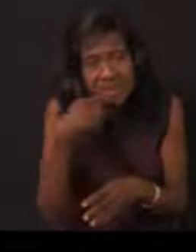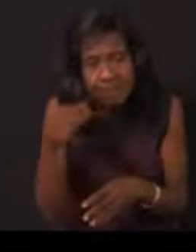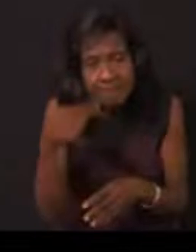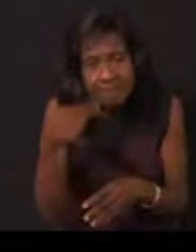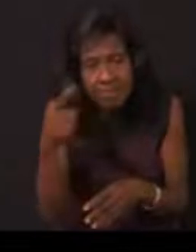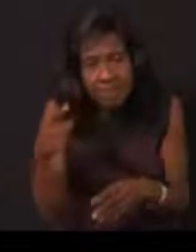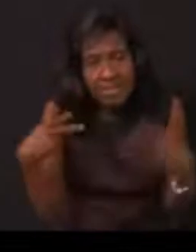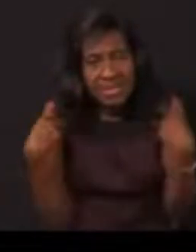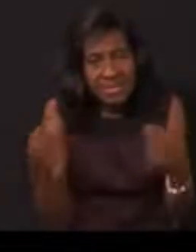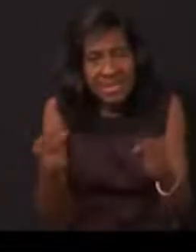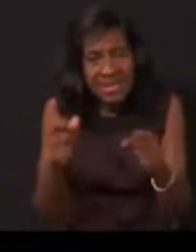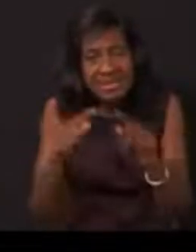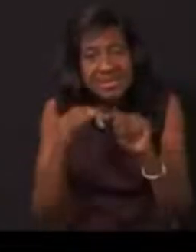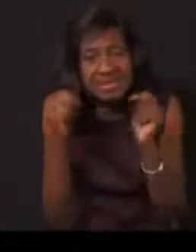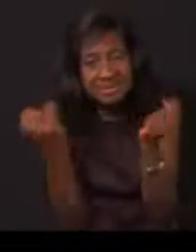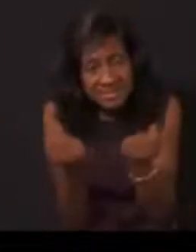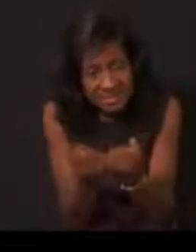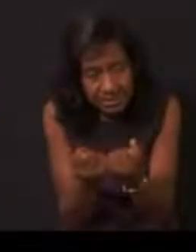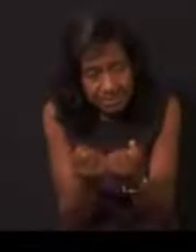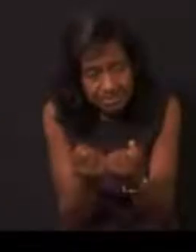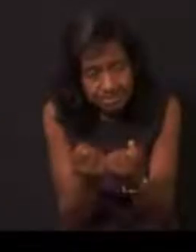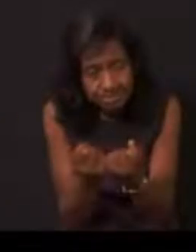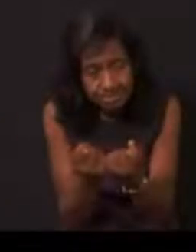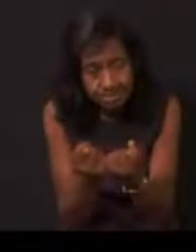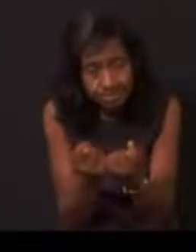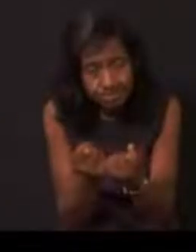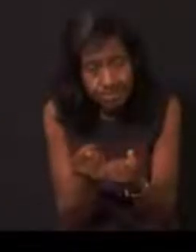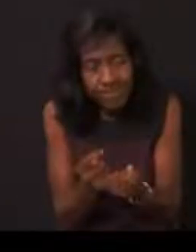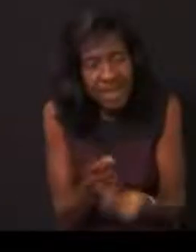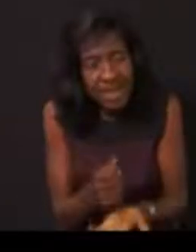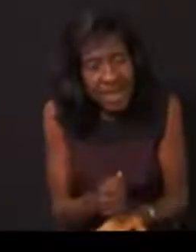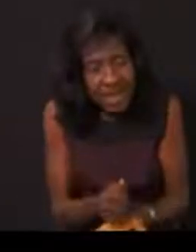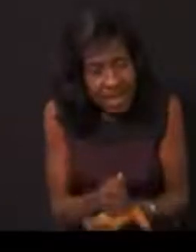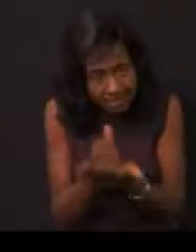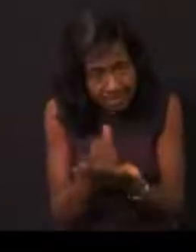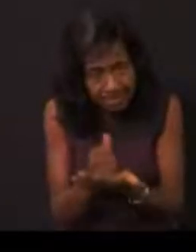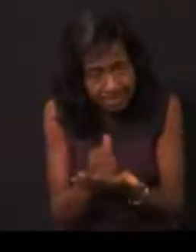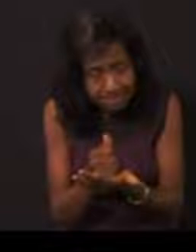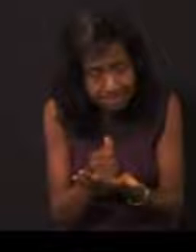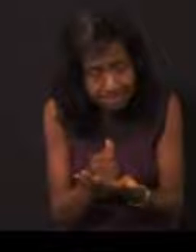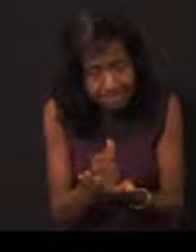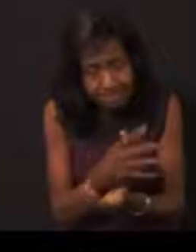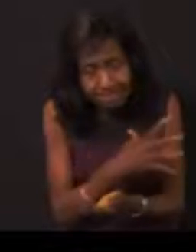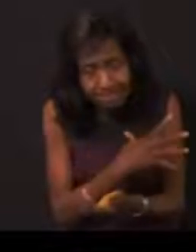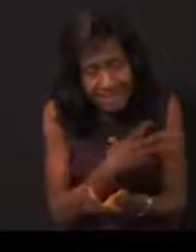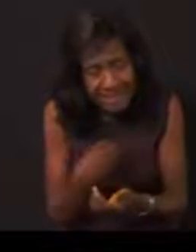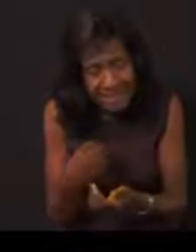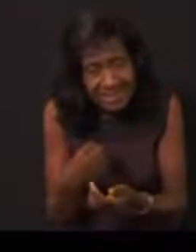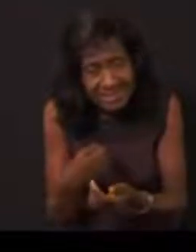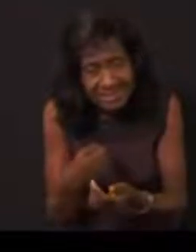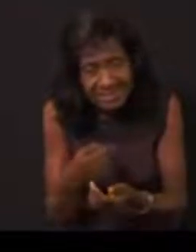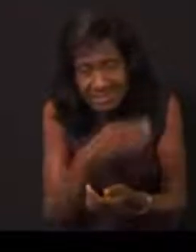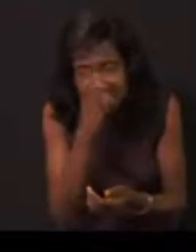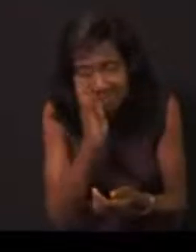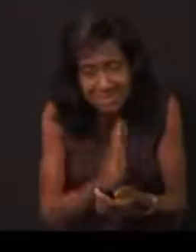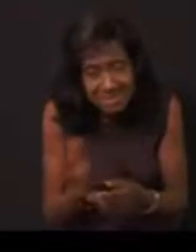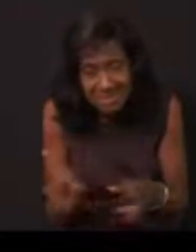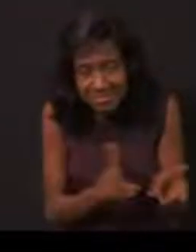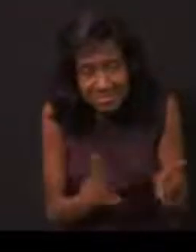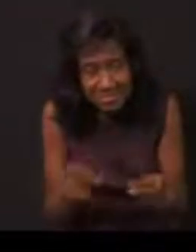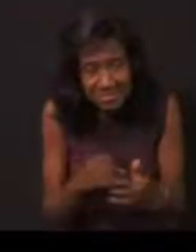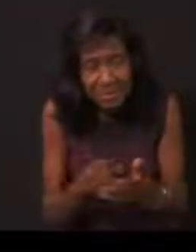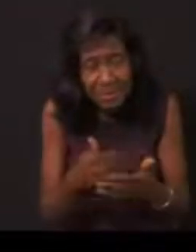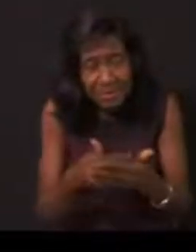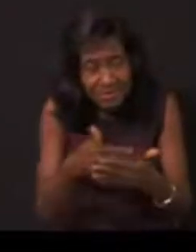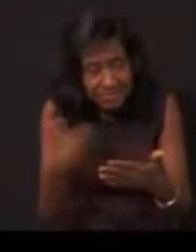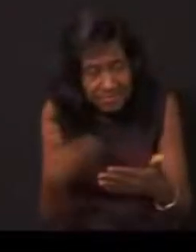health team has been at the front lines battling this and pretty much navigating uncharted territories, coming under